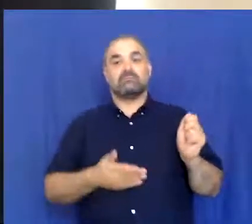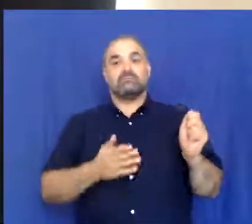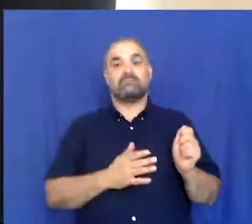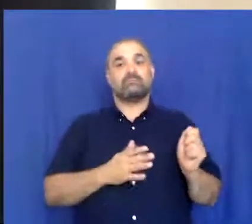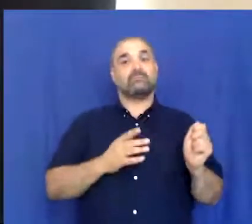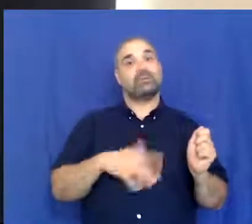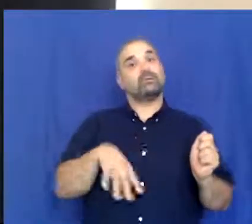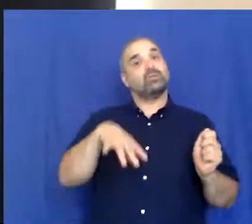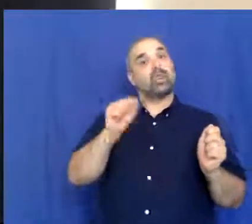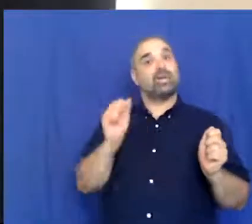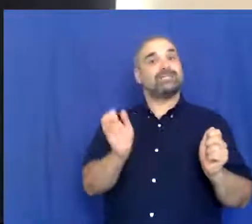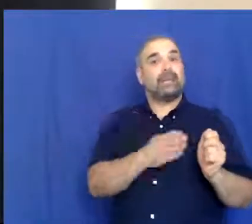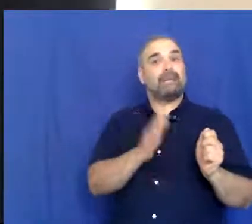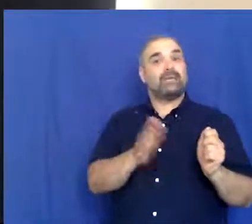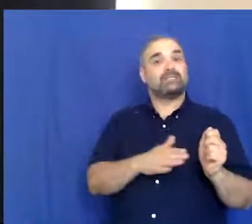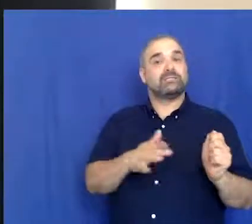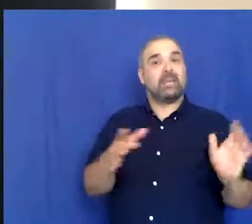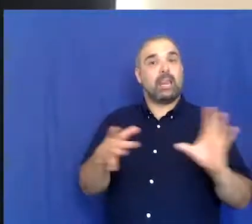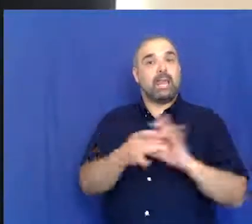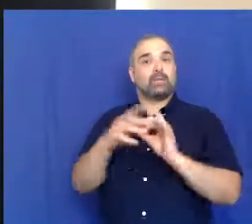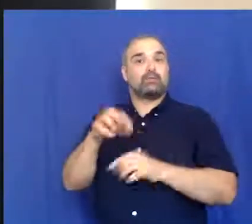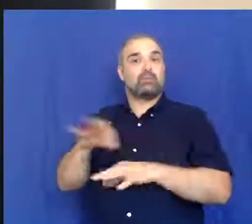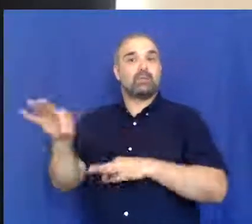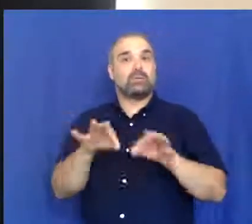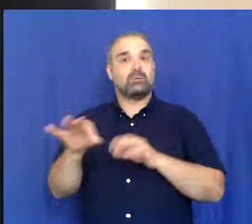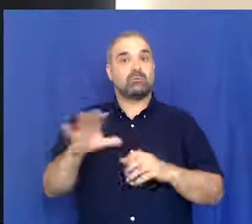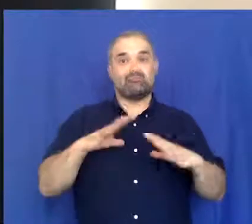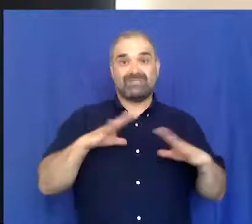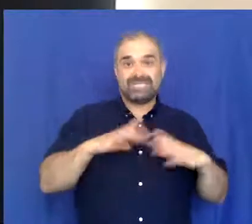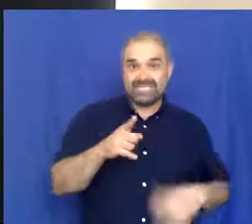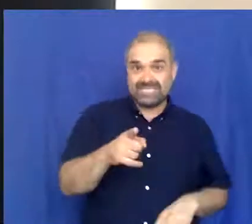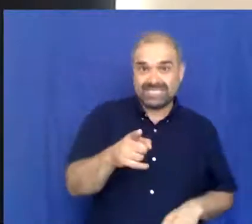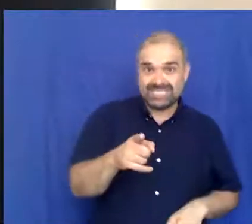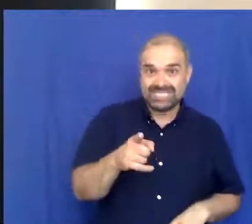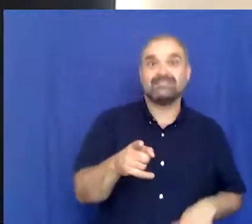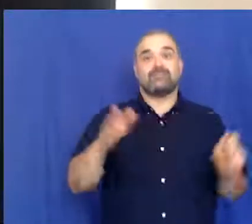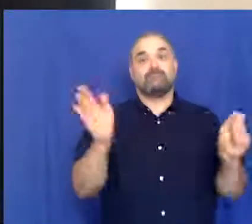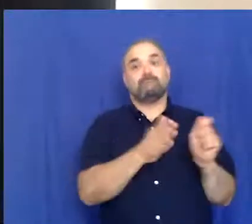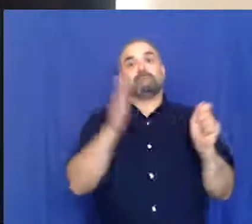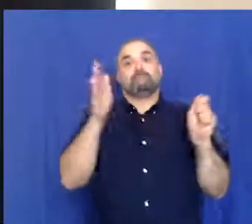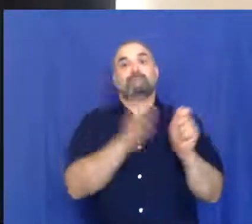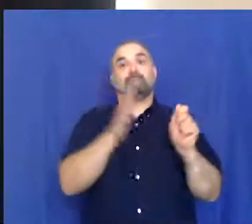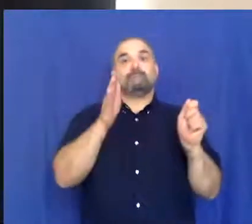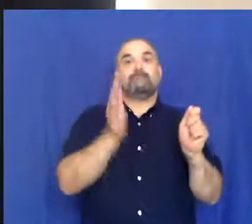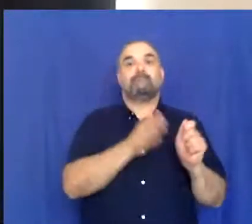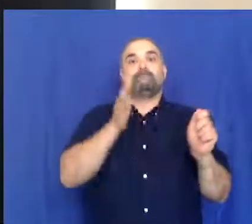or something you're tapping? We're going to tap it in time with the music. Are you ready?